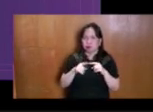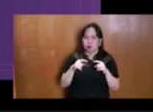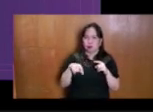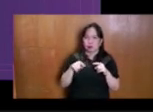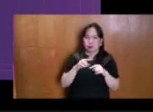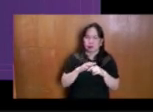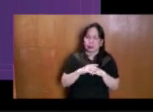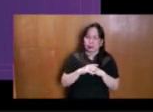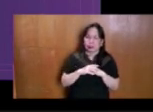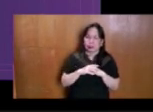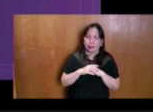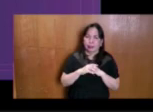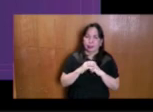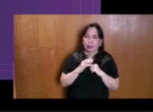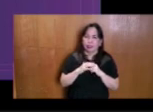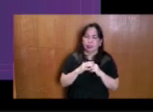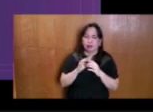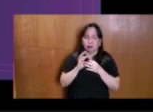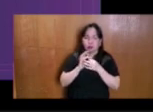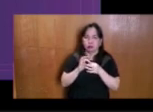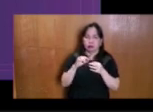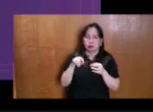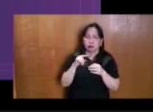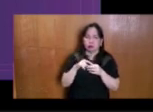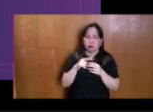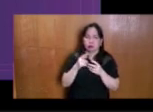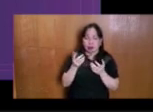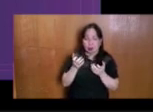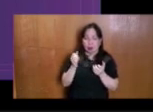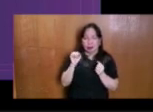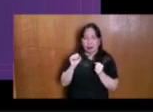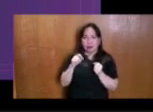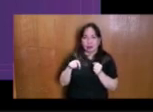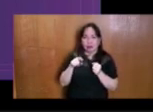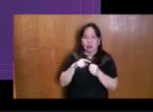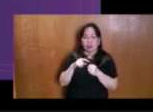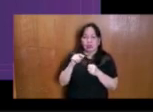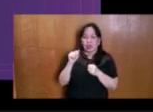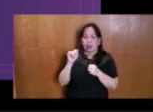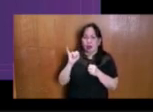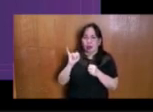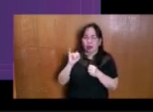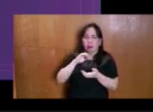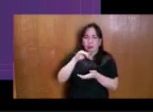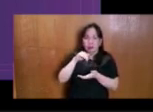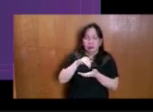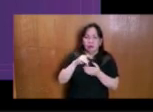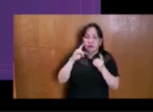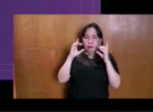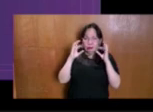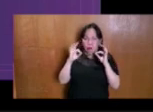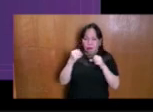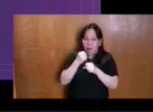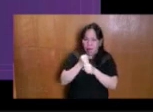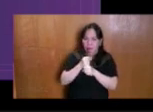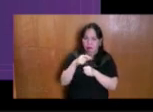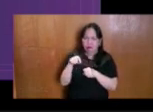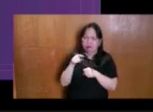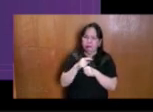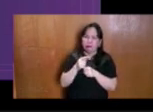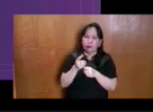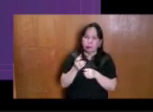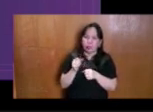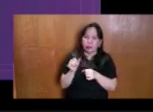and fairness, they are very much related, because you would want to put AI at the center of decision-making. You'd want to